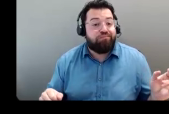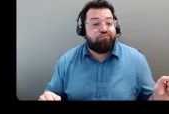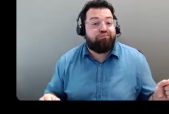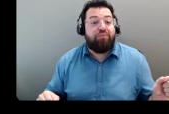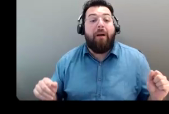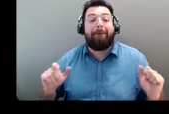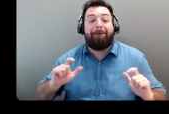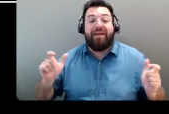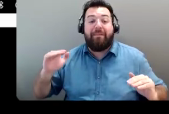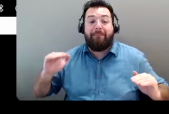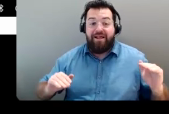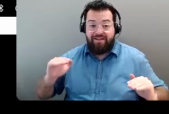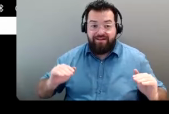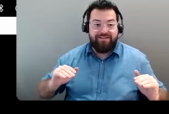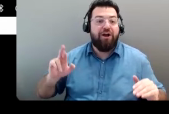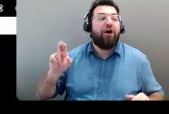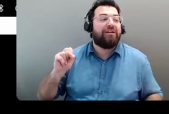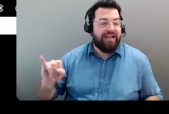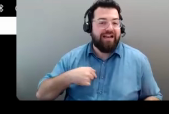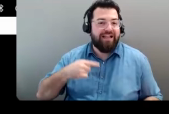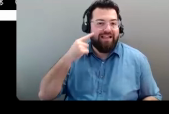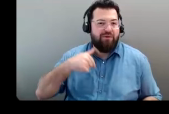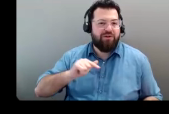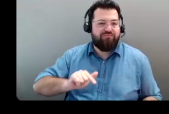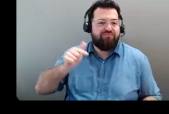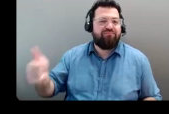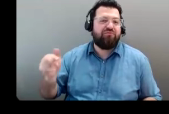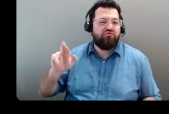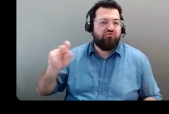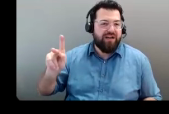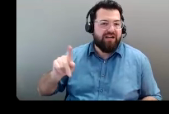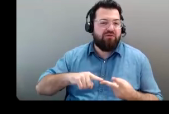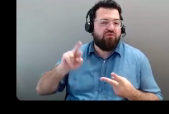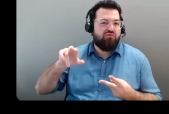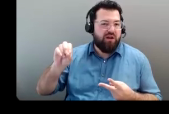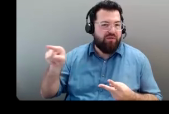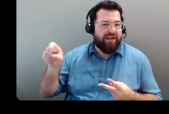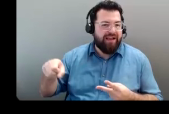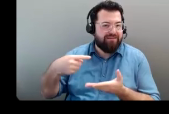balance is RSI, and I think I want to throw this back at Rick or Rio to touch on